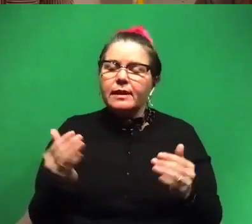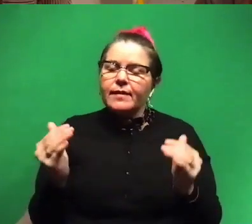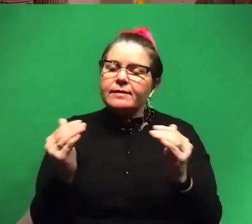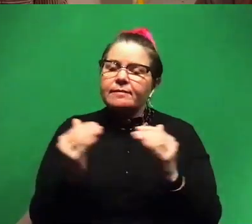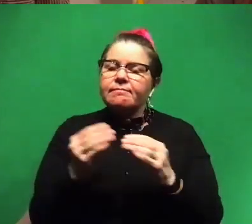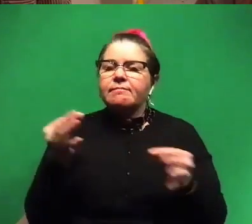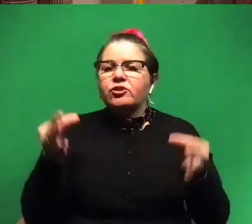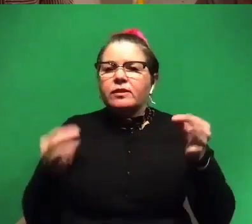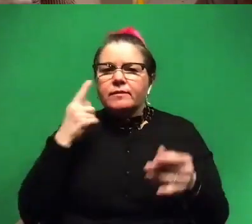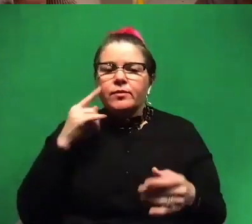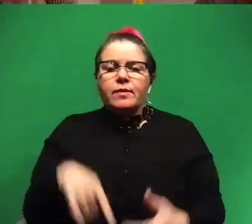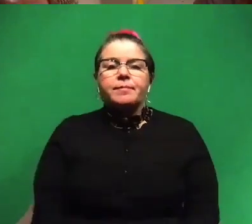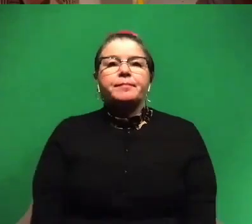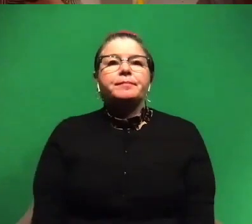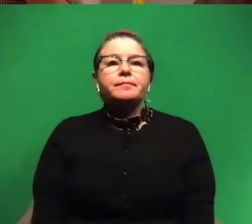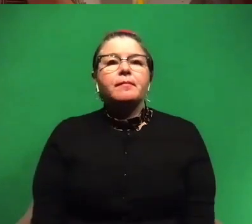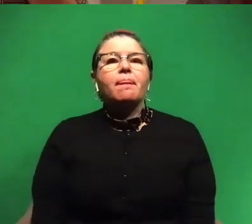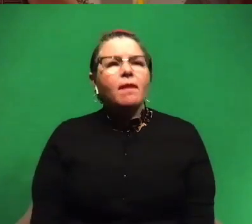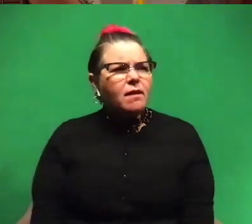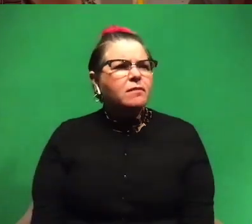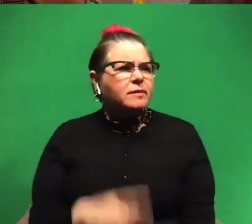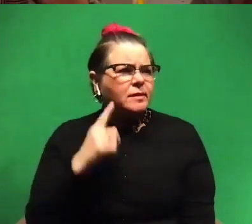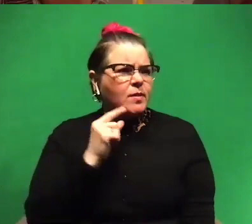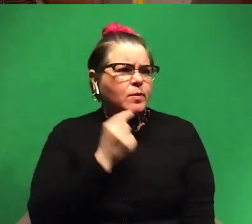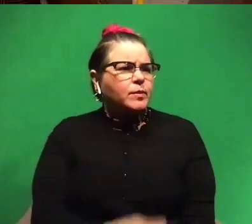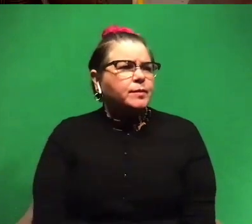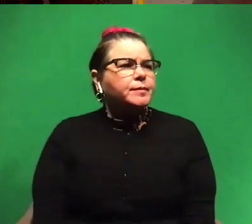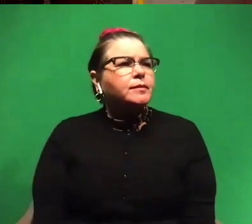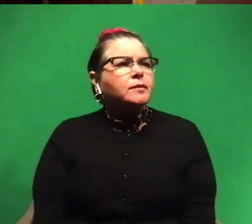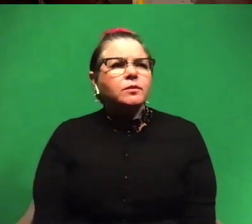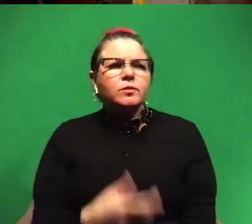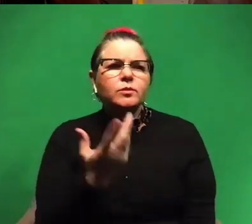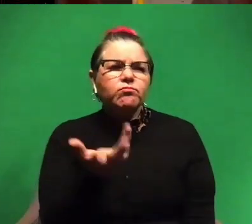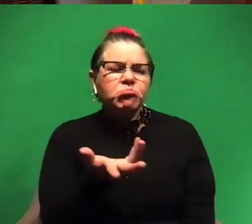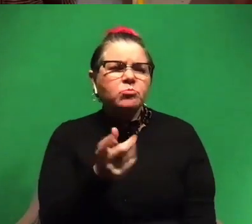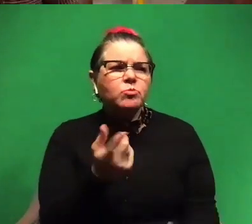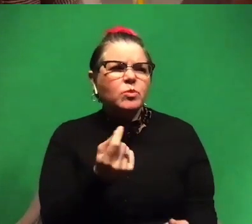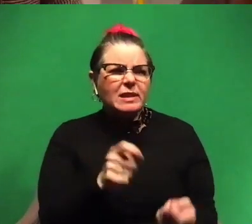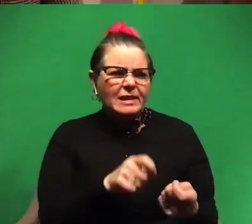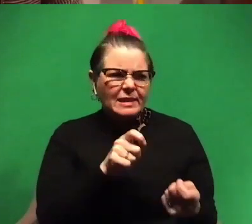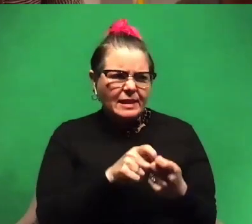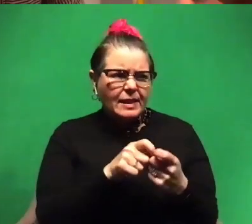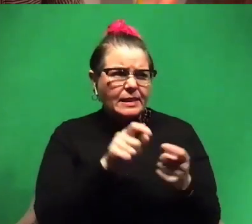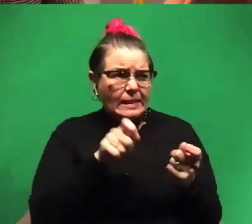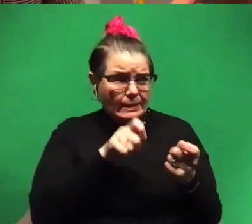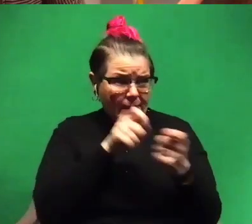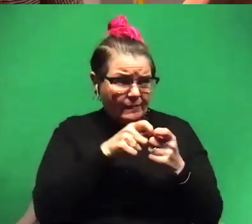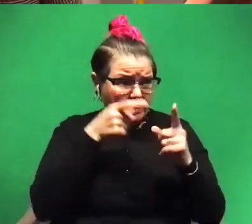too. Yeah. That sounds really cool. So what exactly is it? So is it specifically about